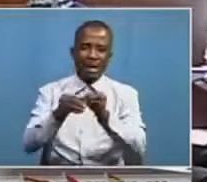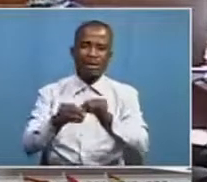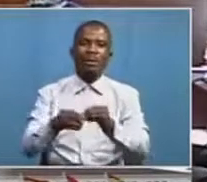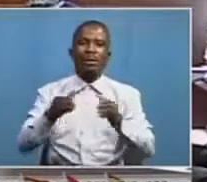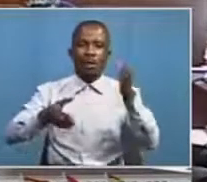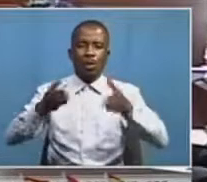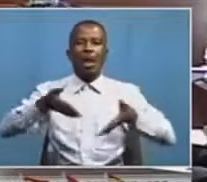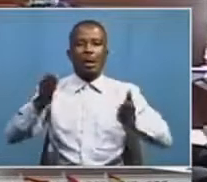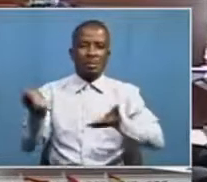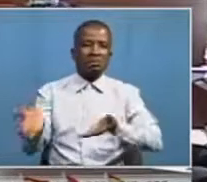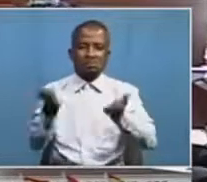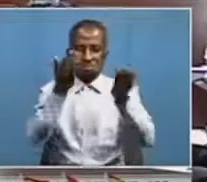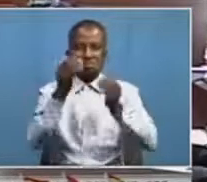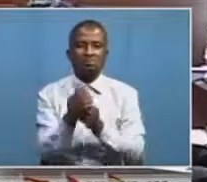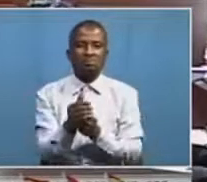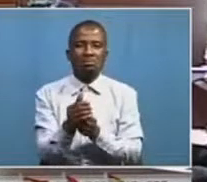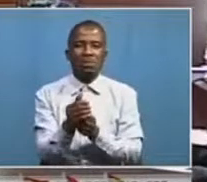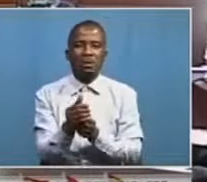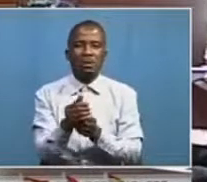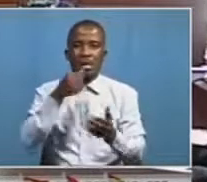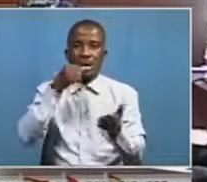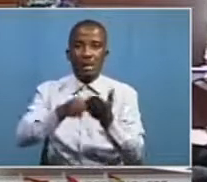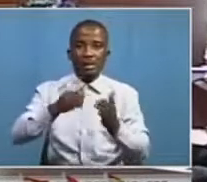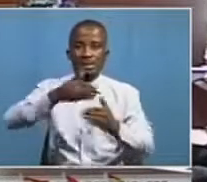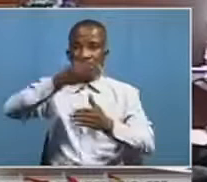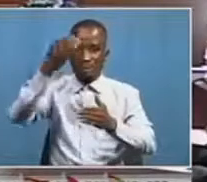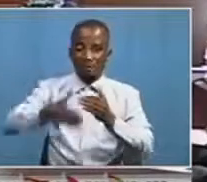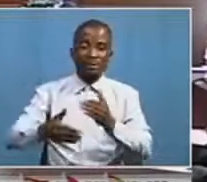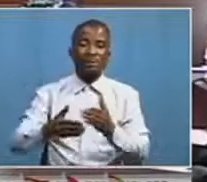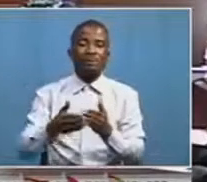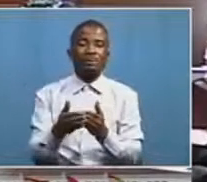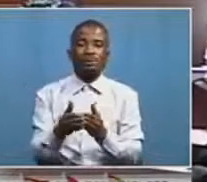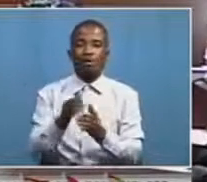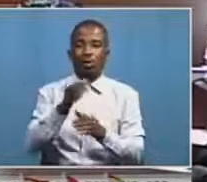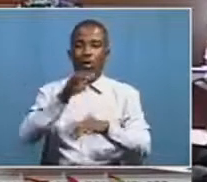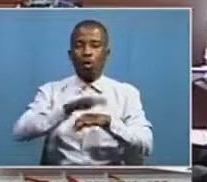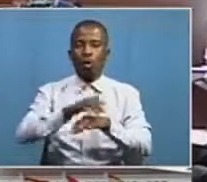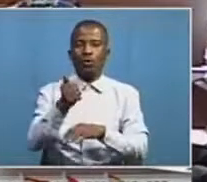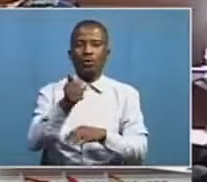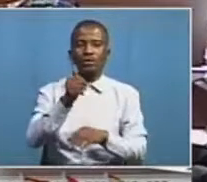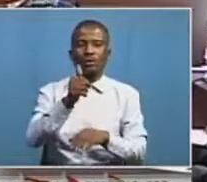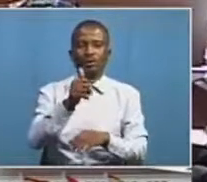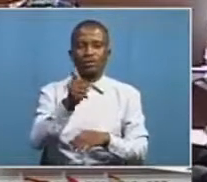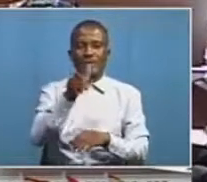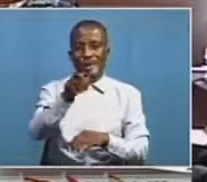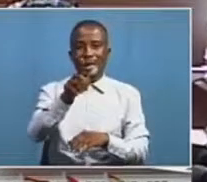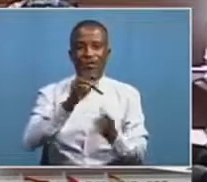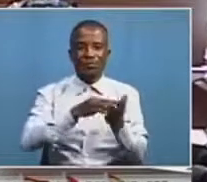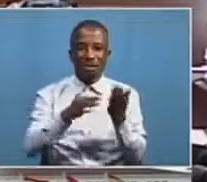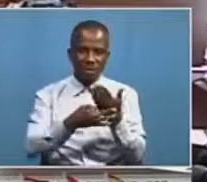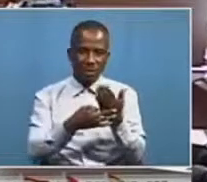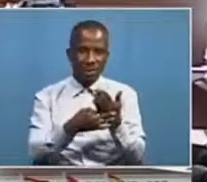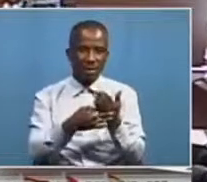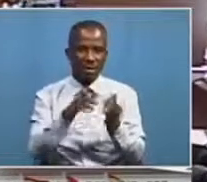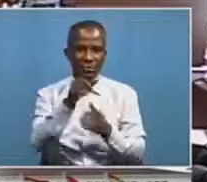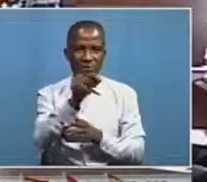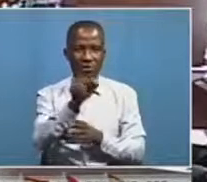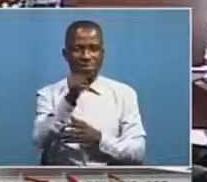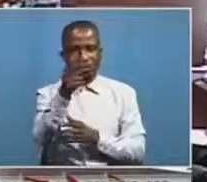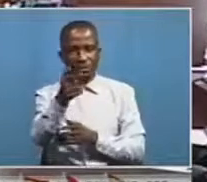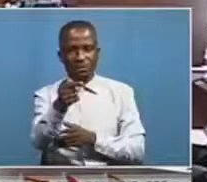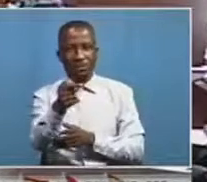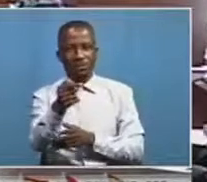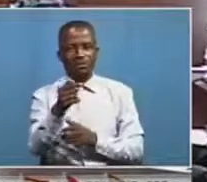granted. He therefore filed his submission or closing address on the 23rd of February 2021. We shall refer to the relevant portions